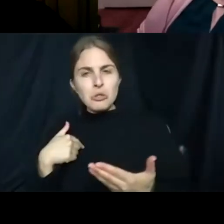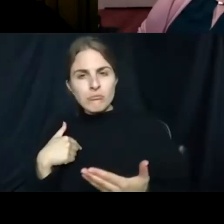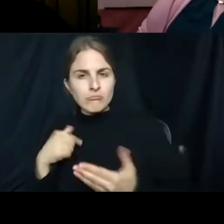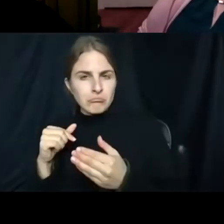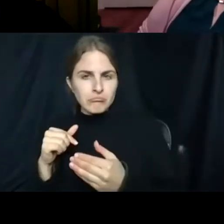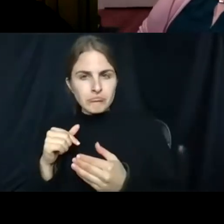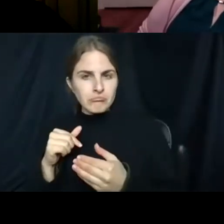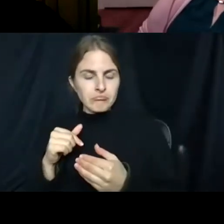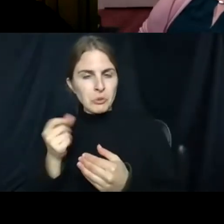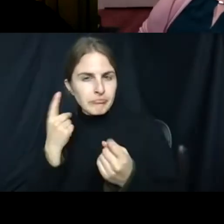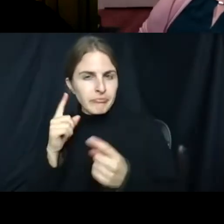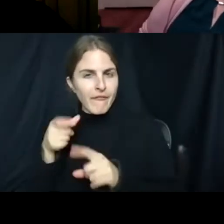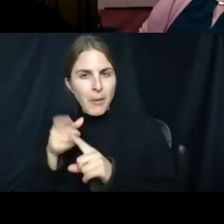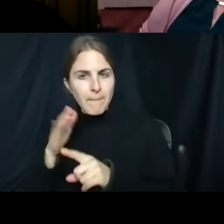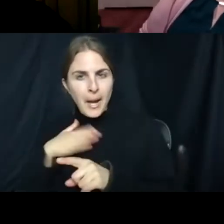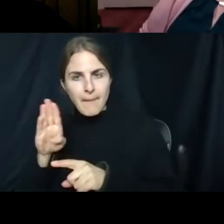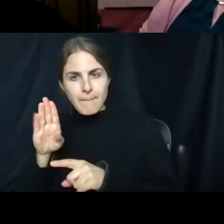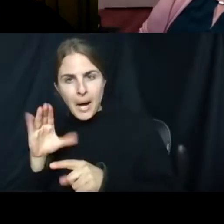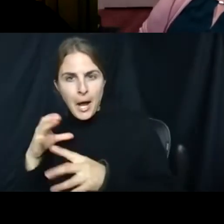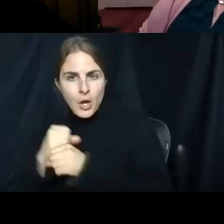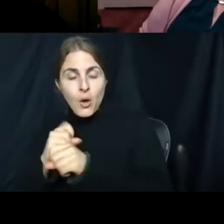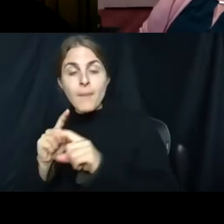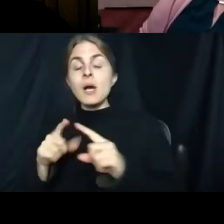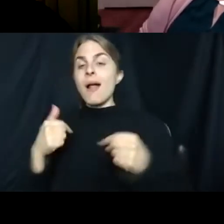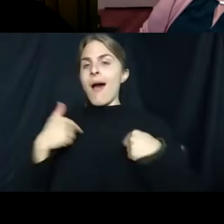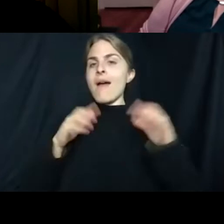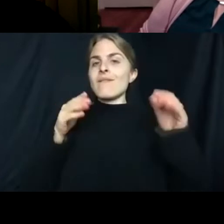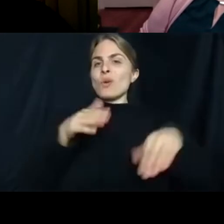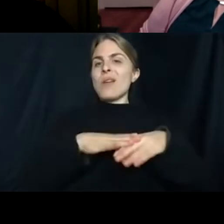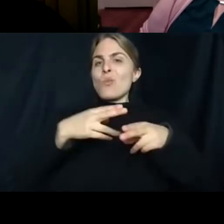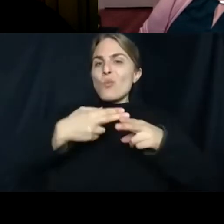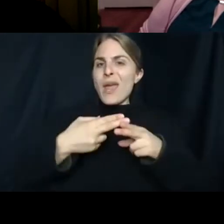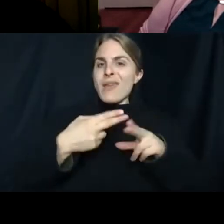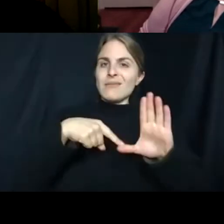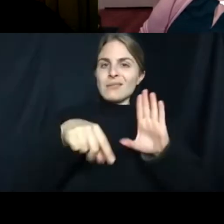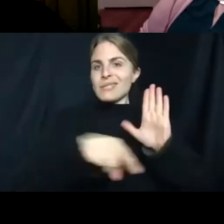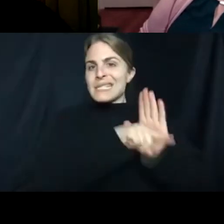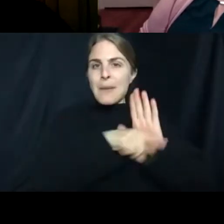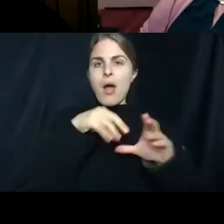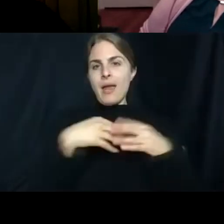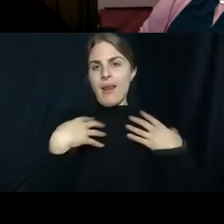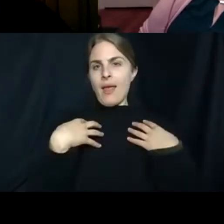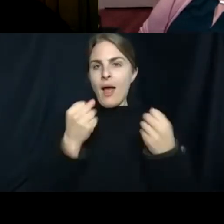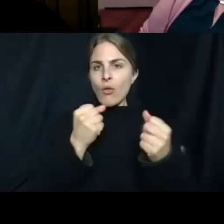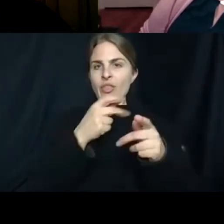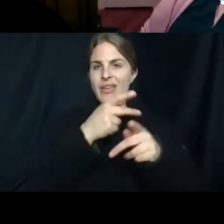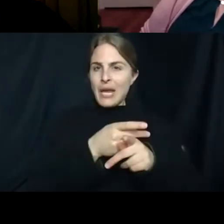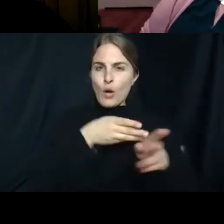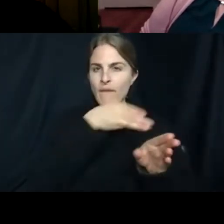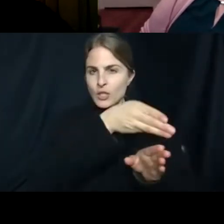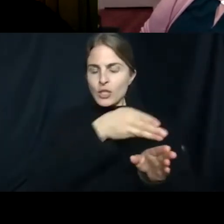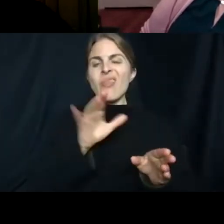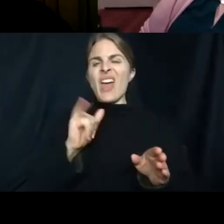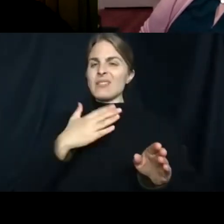all intents and purposes, I focus specifically on weight stigma in healthcare. And so that I tend to think of that as my